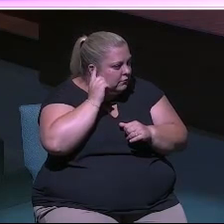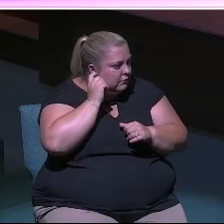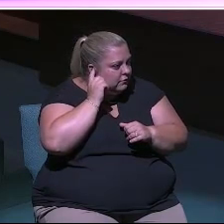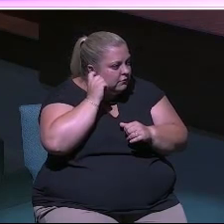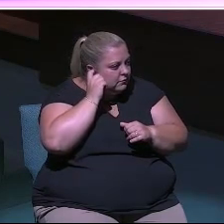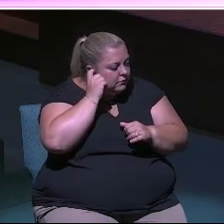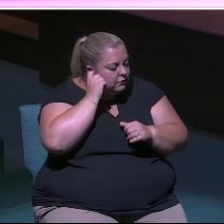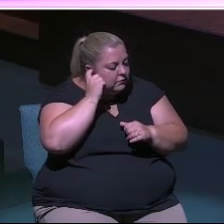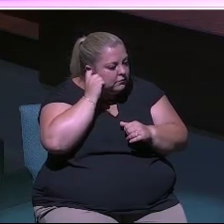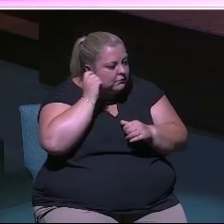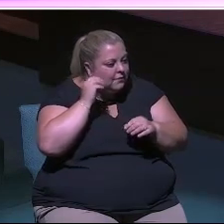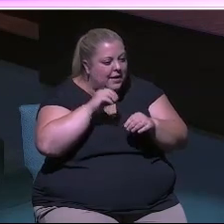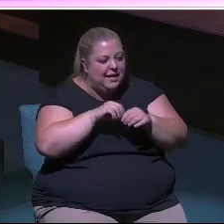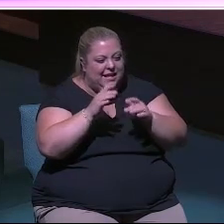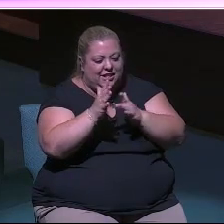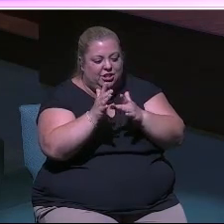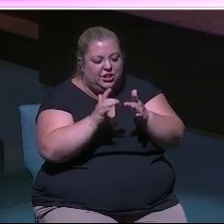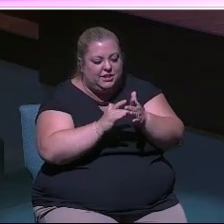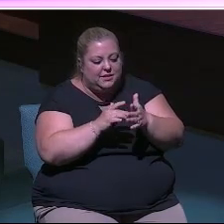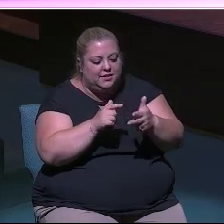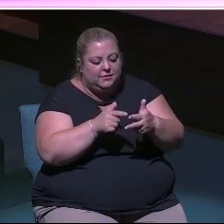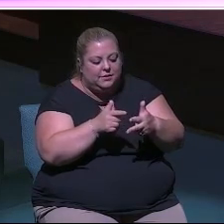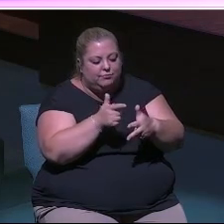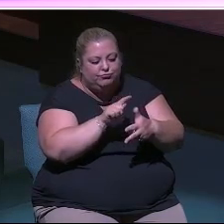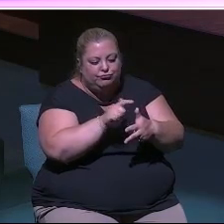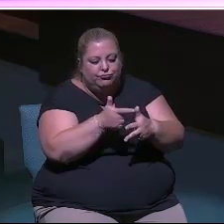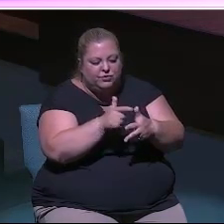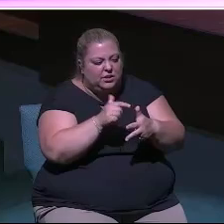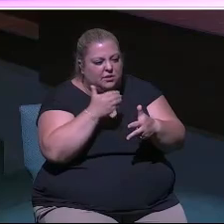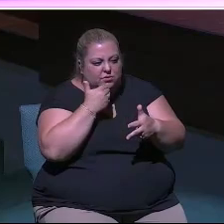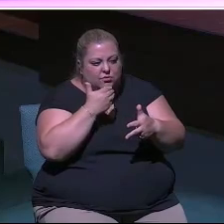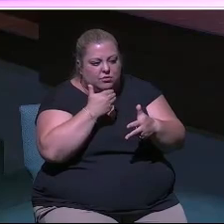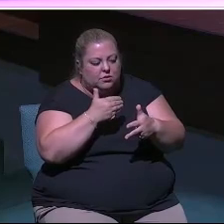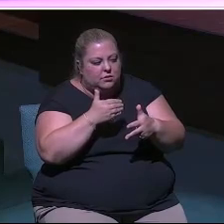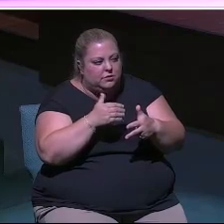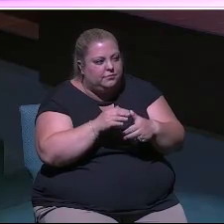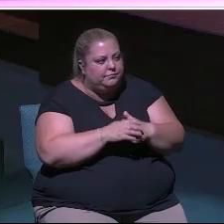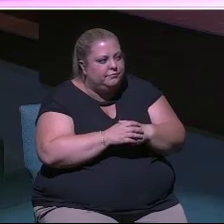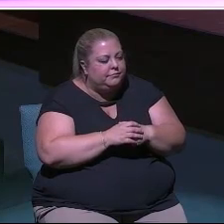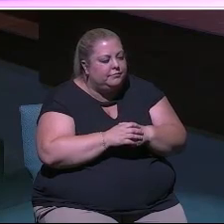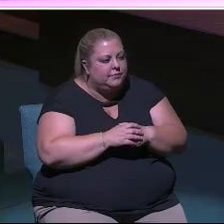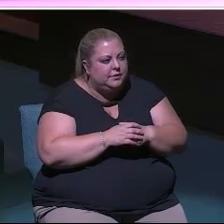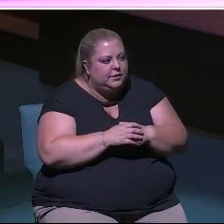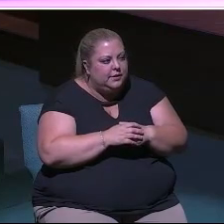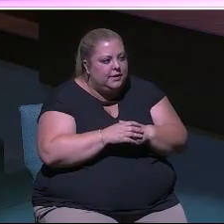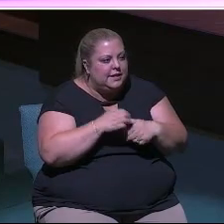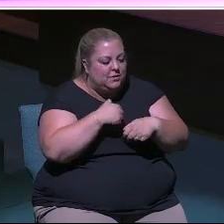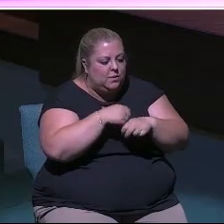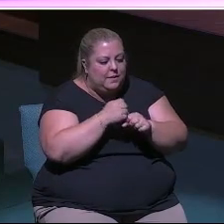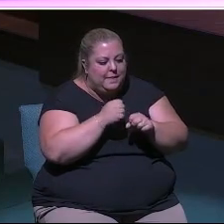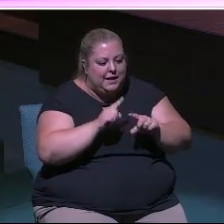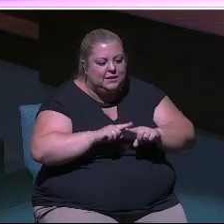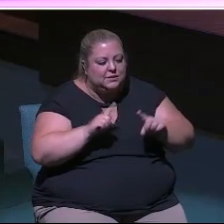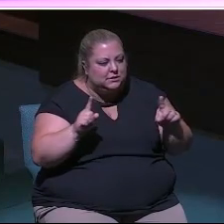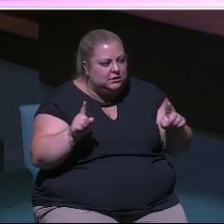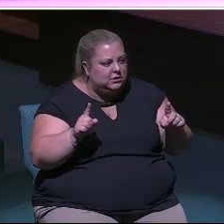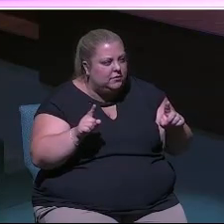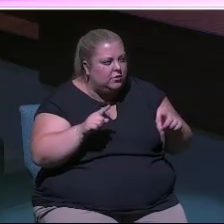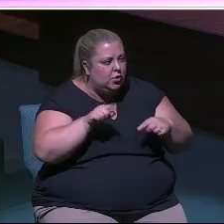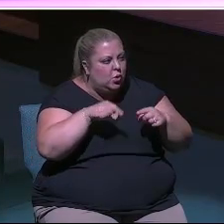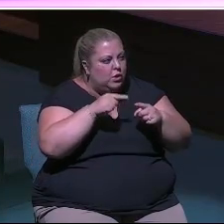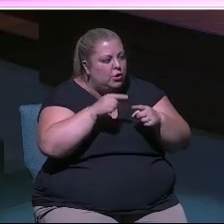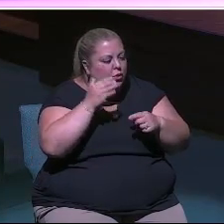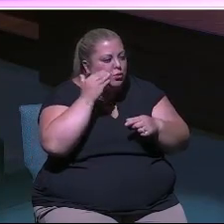One is just as good as the other. And that's what makes the difference, isn't it? When you know